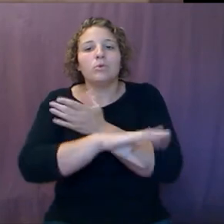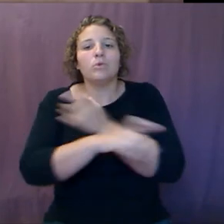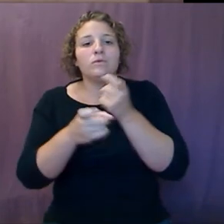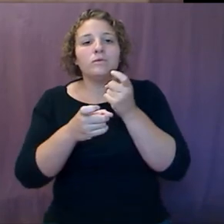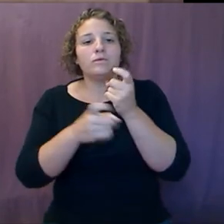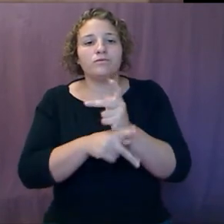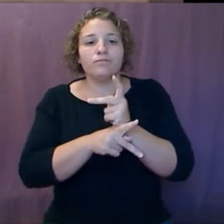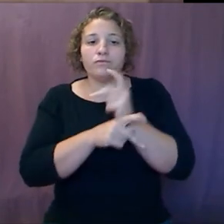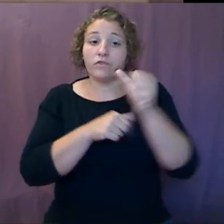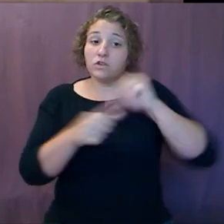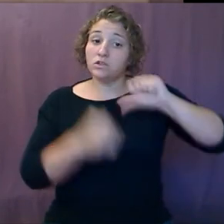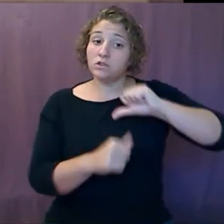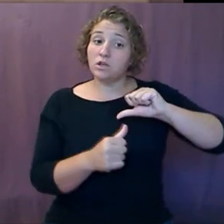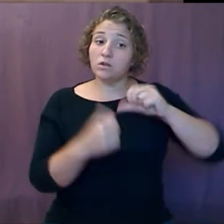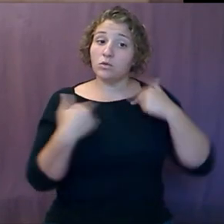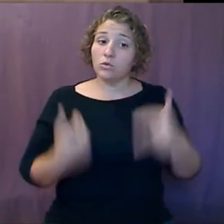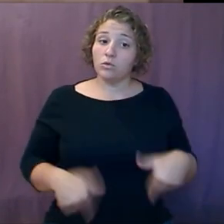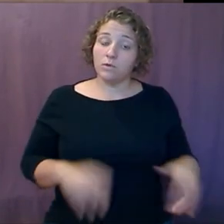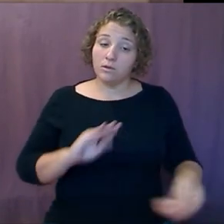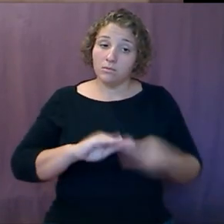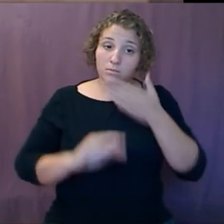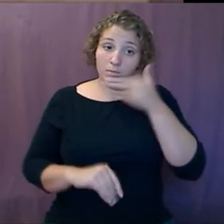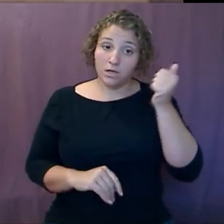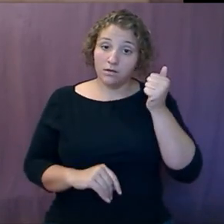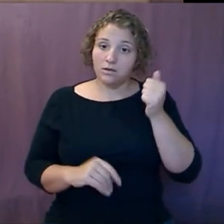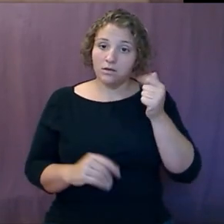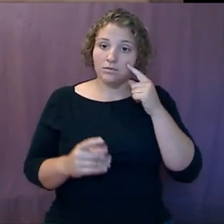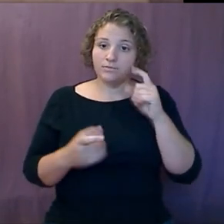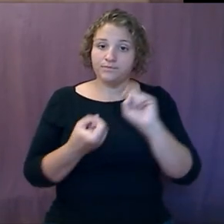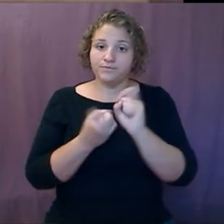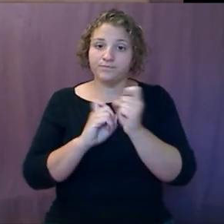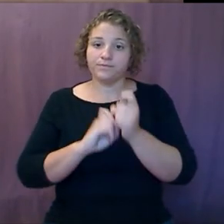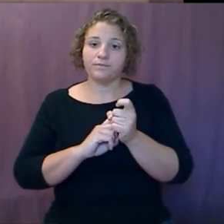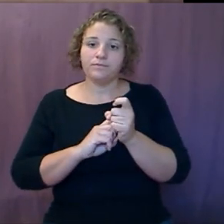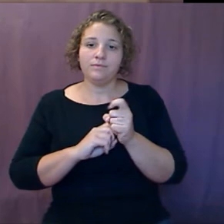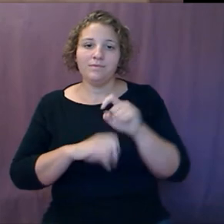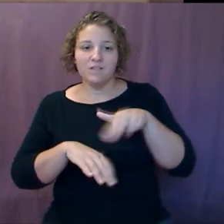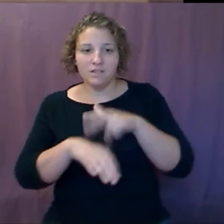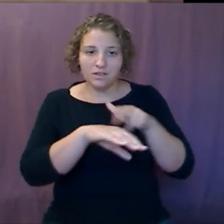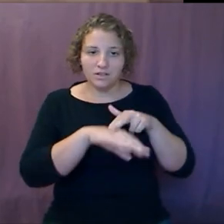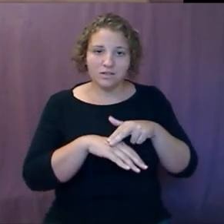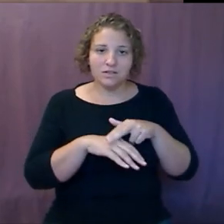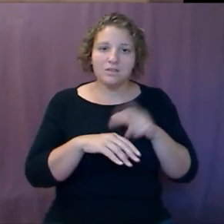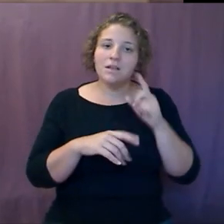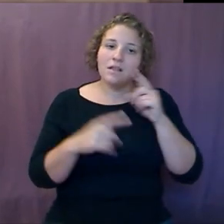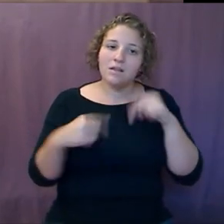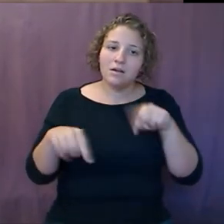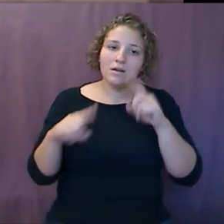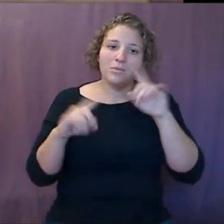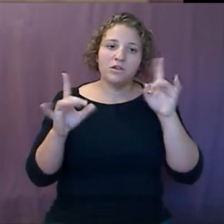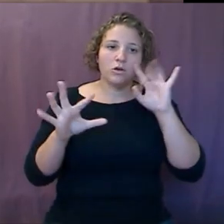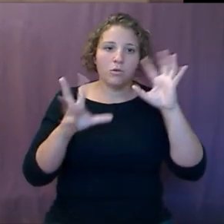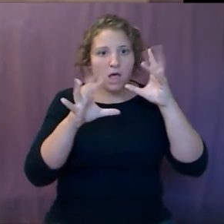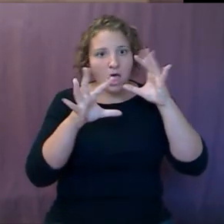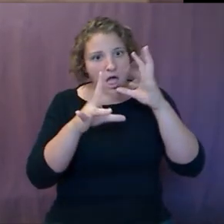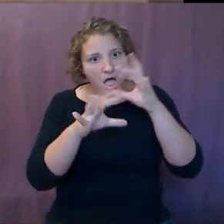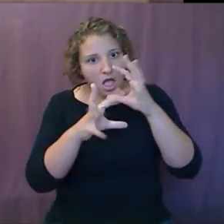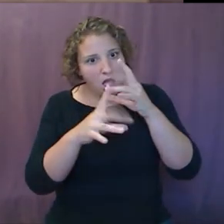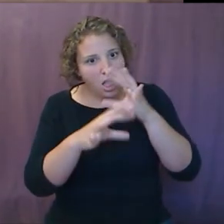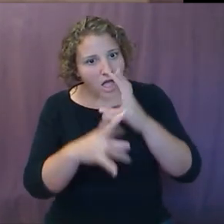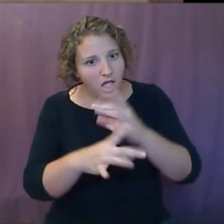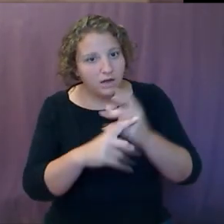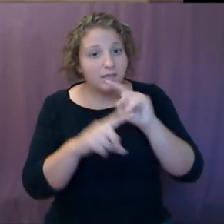in general perhaps deploy and change the structure of the nations they're out there if you take time but don't lose yourself in all kinds of crazy